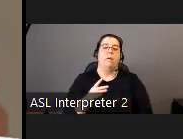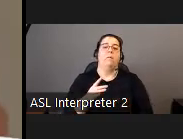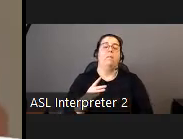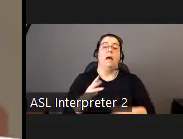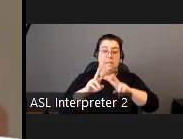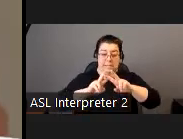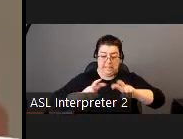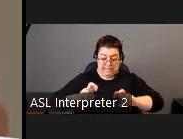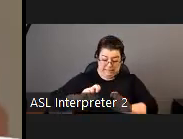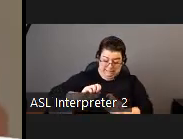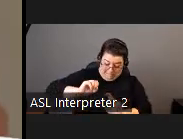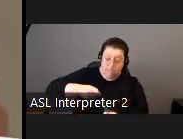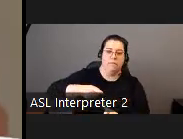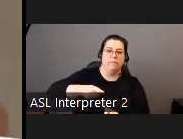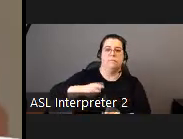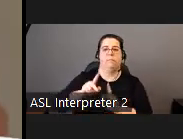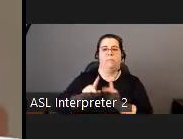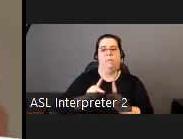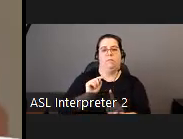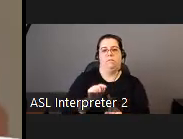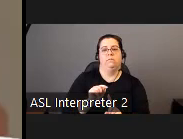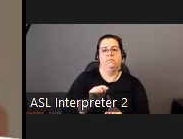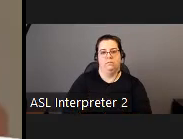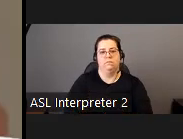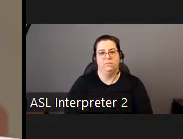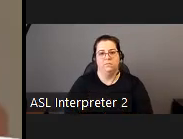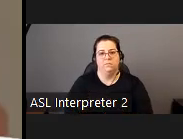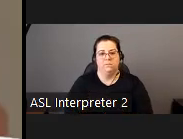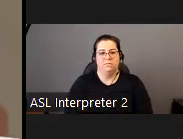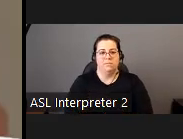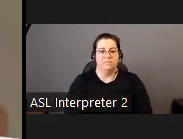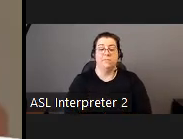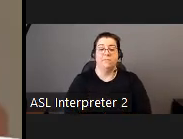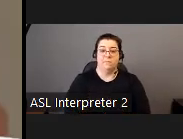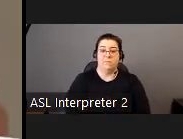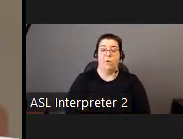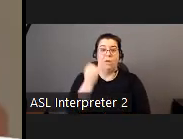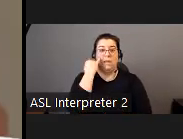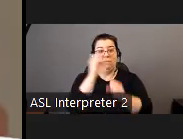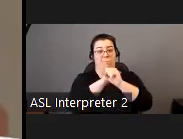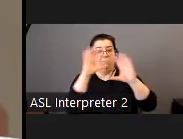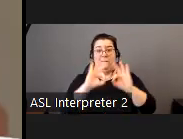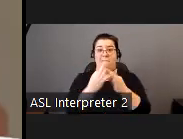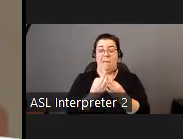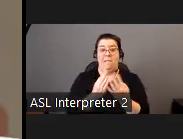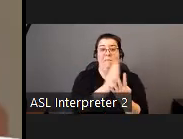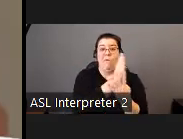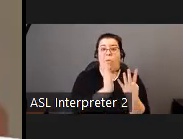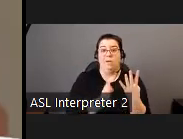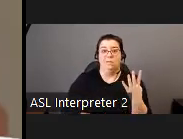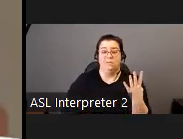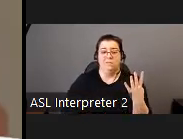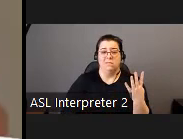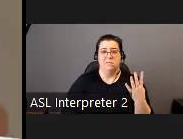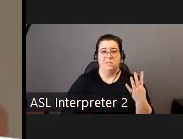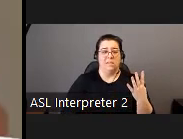people. And who is in a position to talk with each of these family members about what the